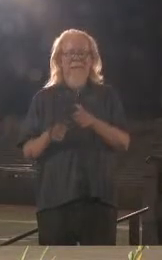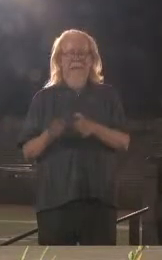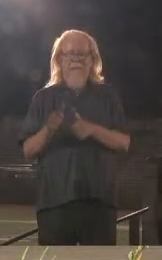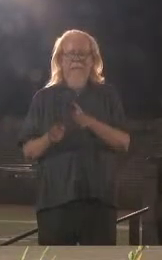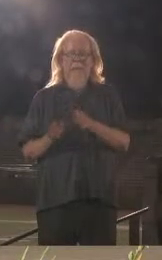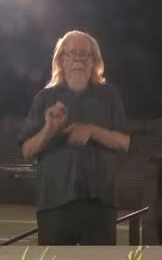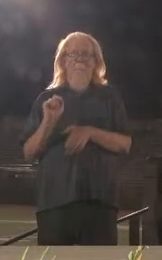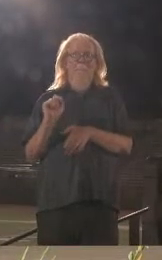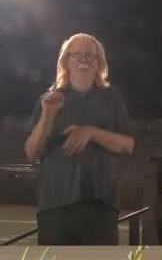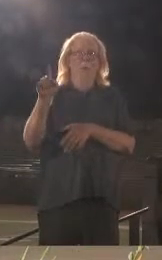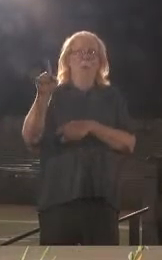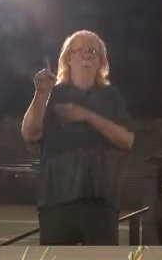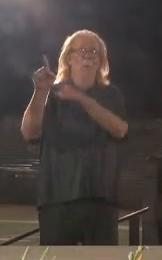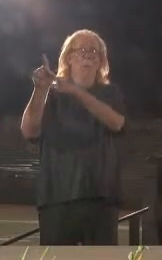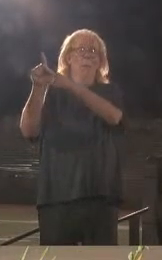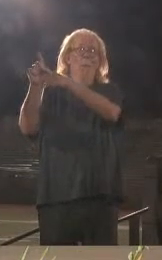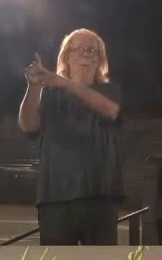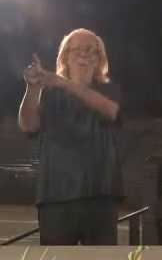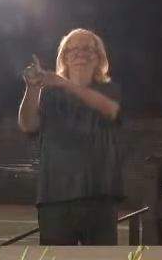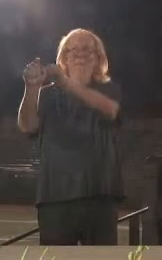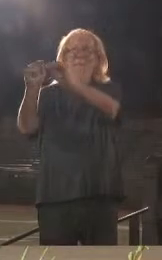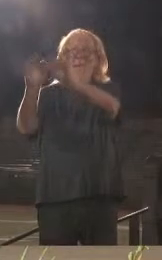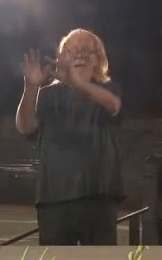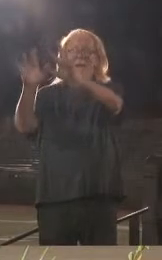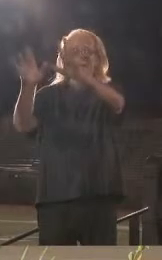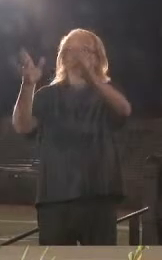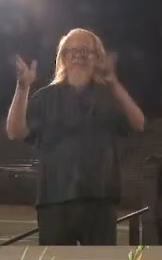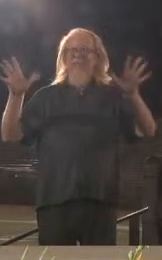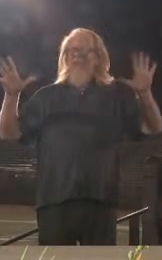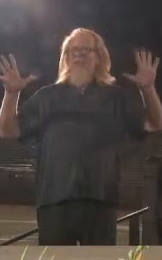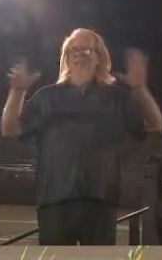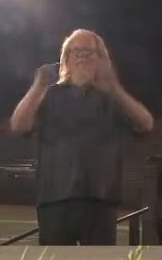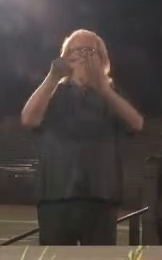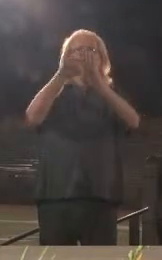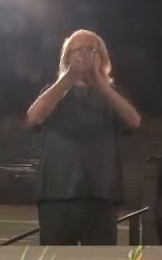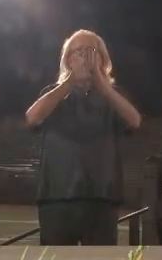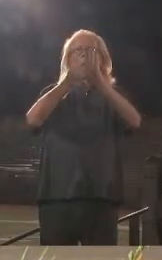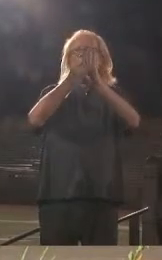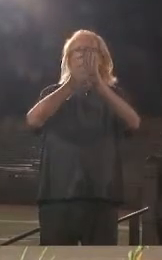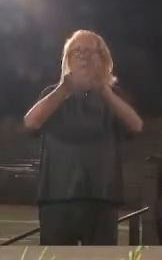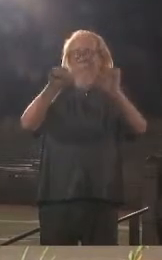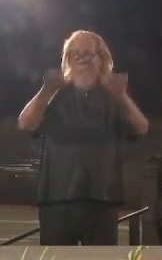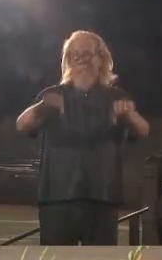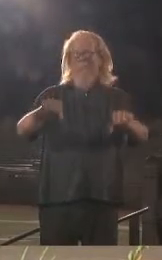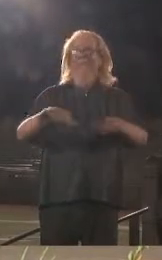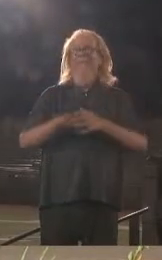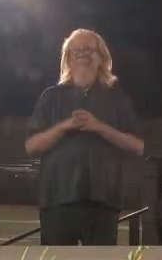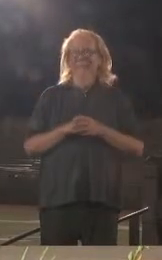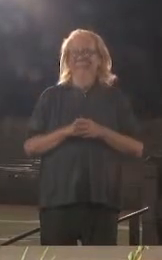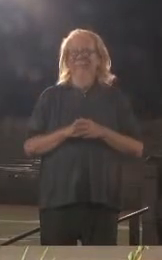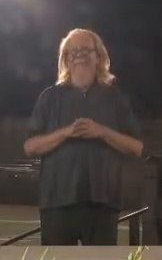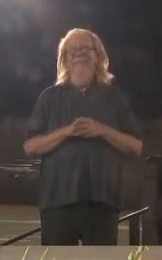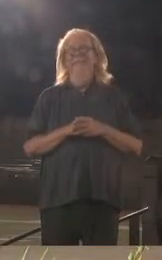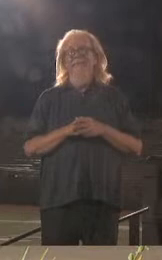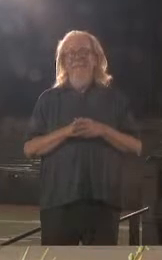A few keystrokes on social media can have a lifetime of negative consequences for you. You are an